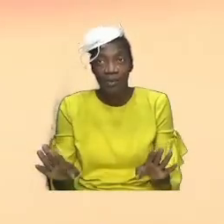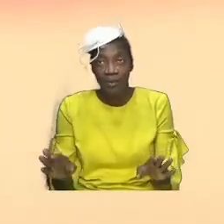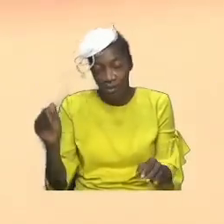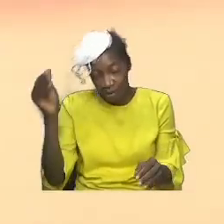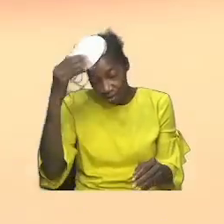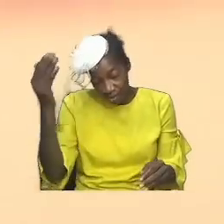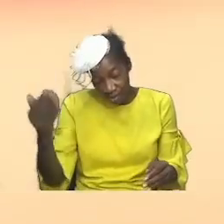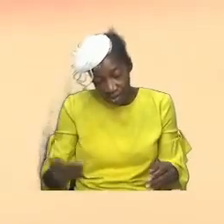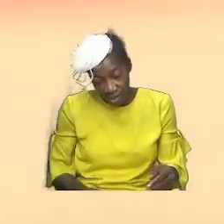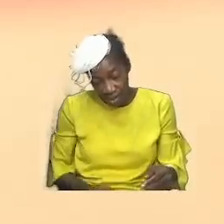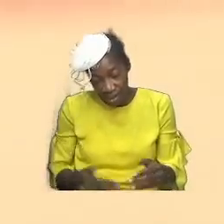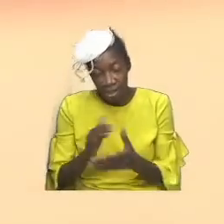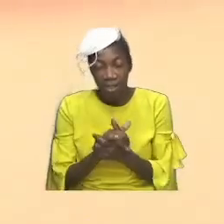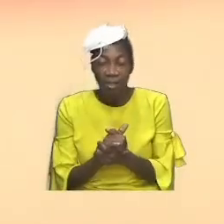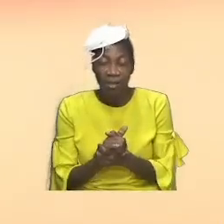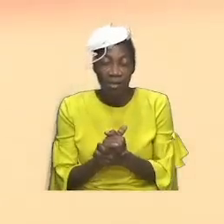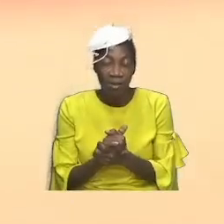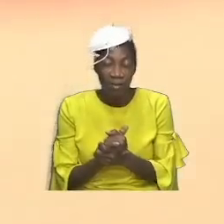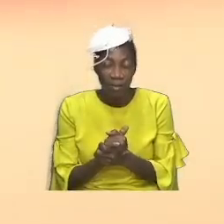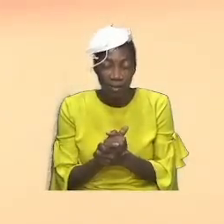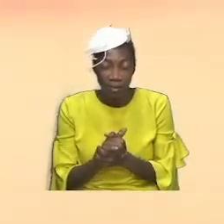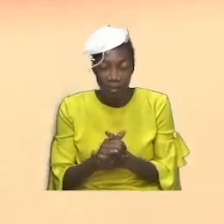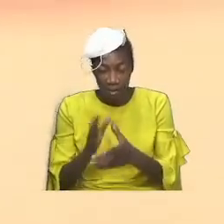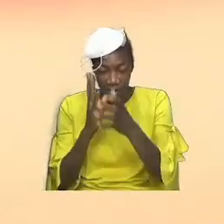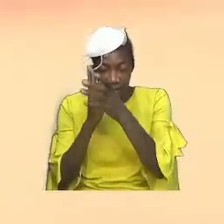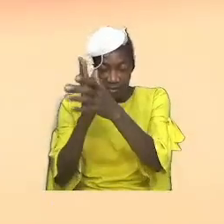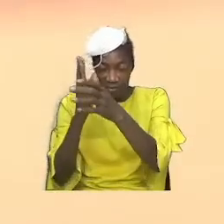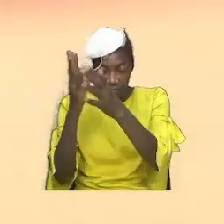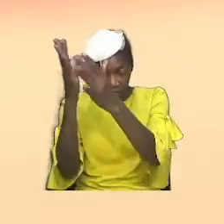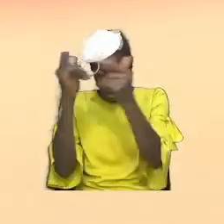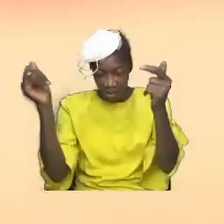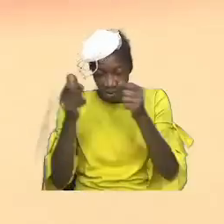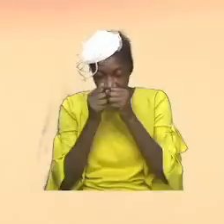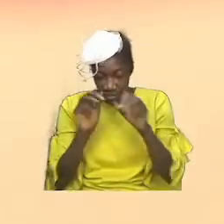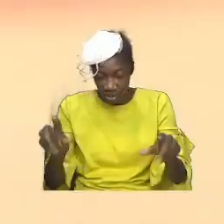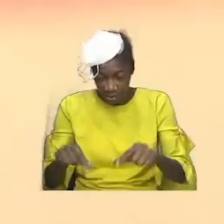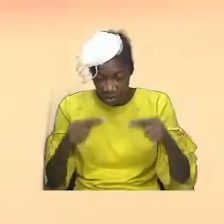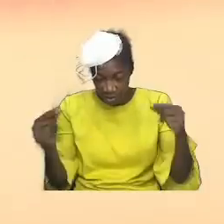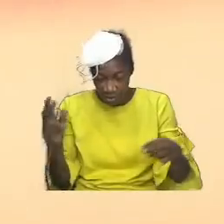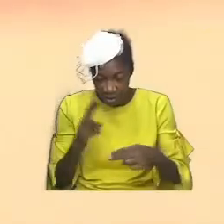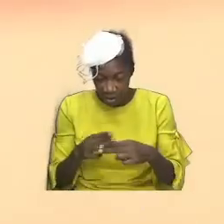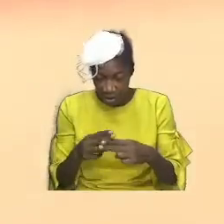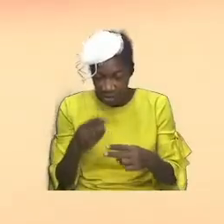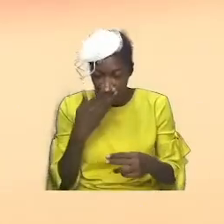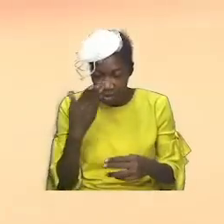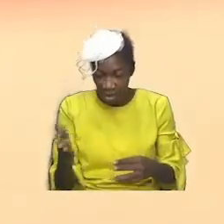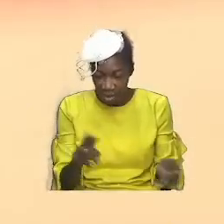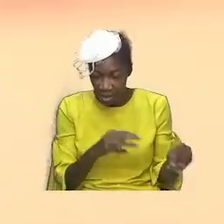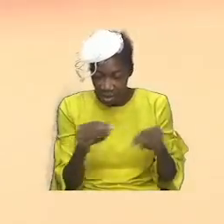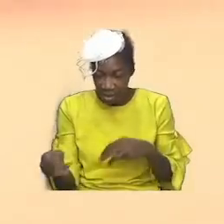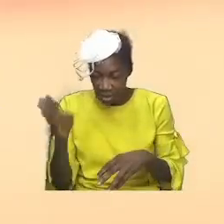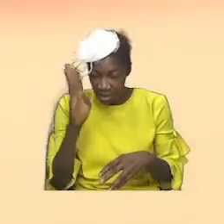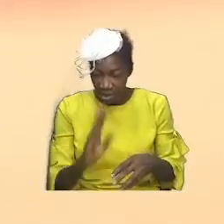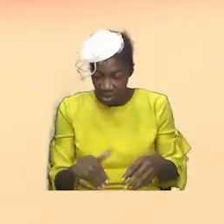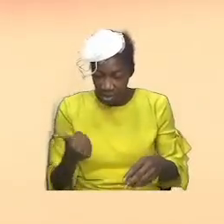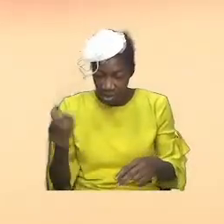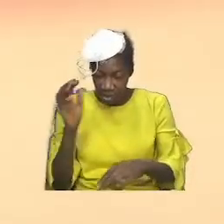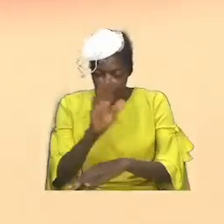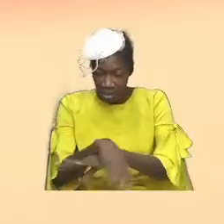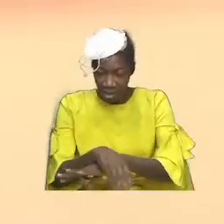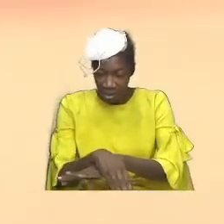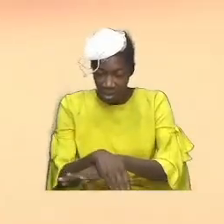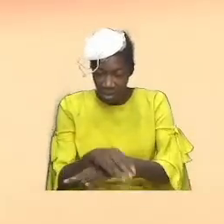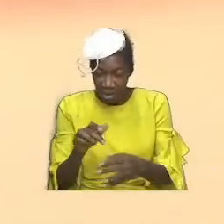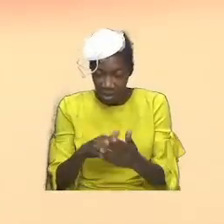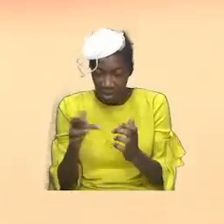our heads as we close. Father in heaven, we bless your great name. We thank you, mighty God, for another night